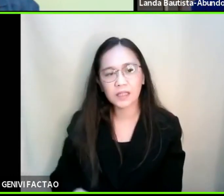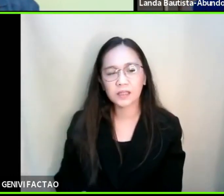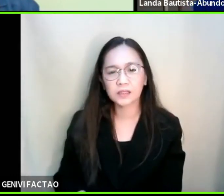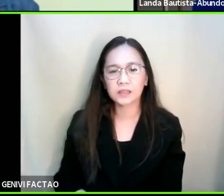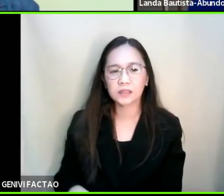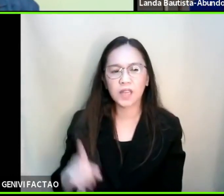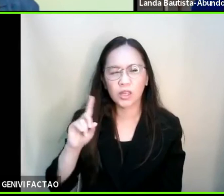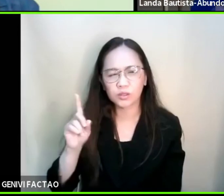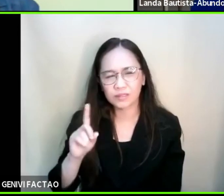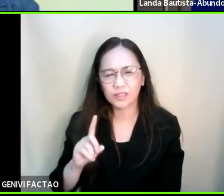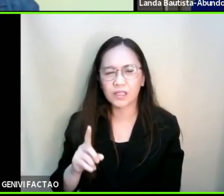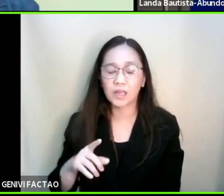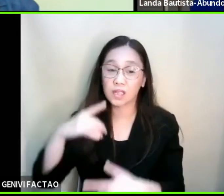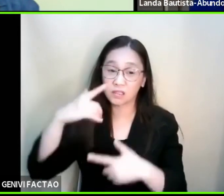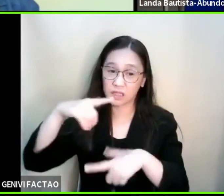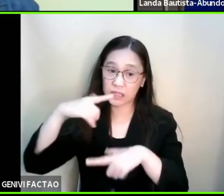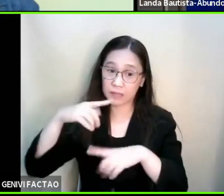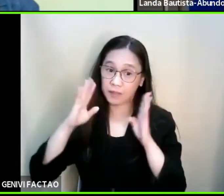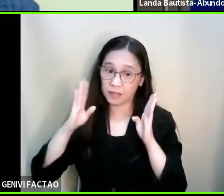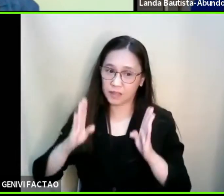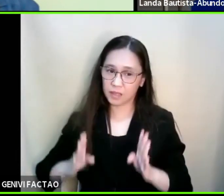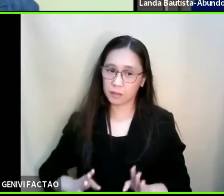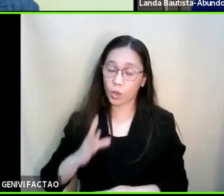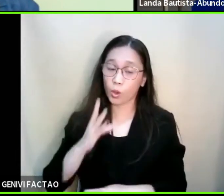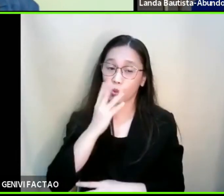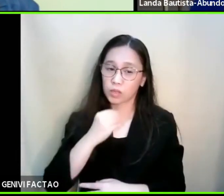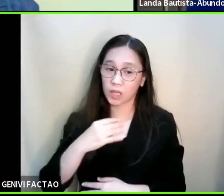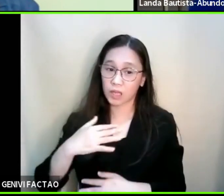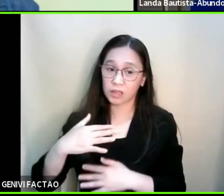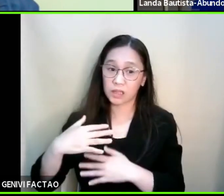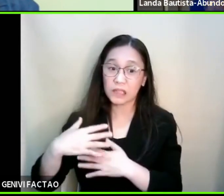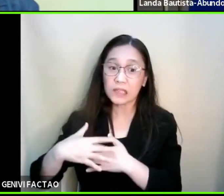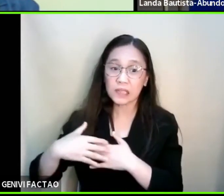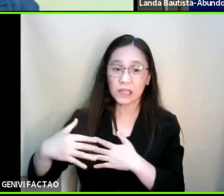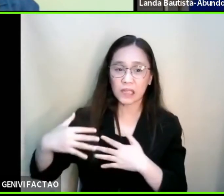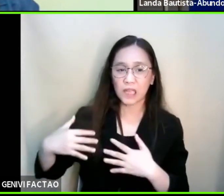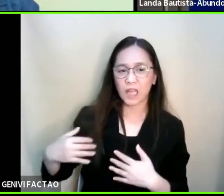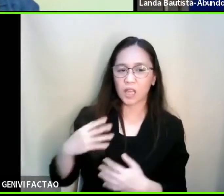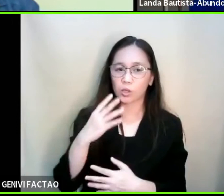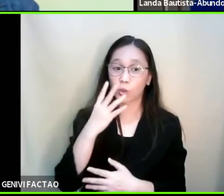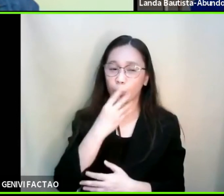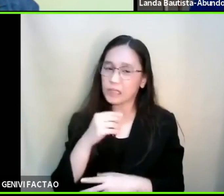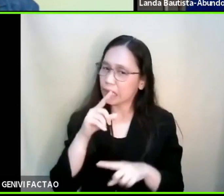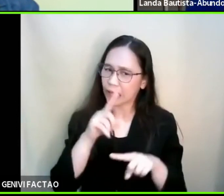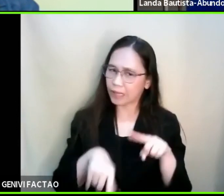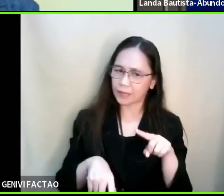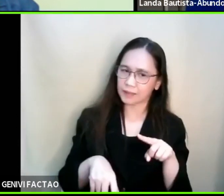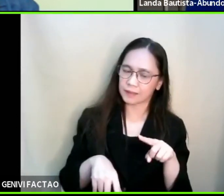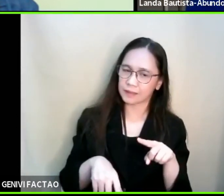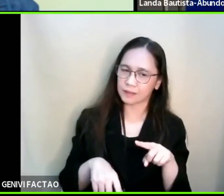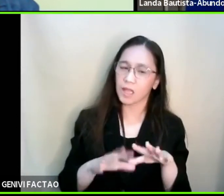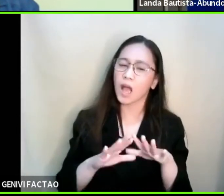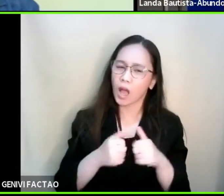the limits of his body, and who can touch him, who cannot touch him, and how he needs to